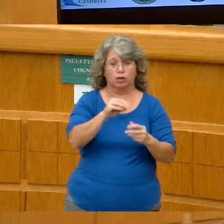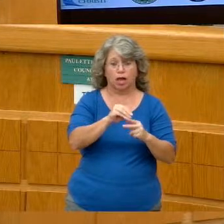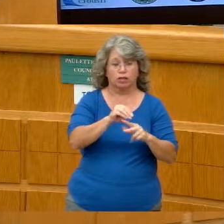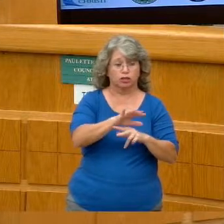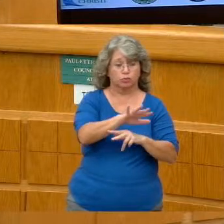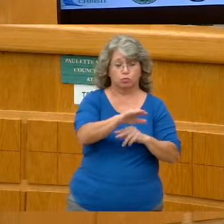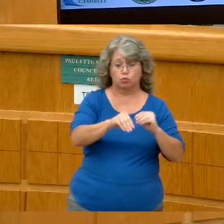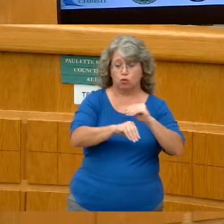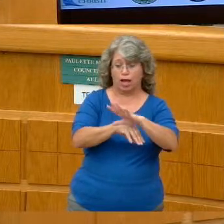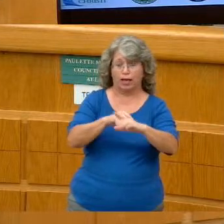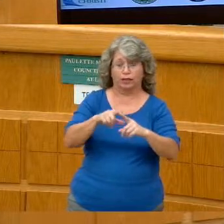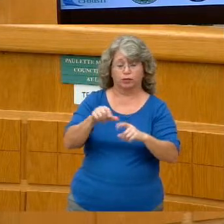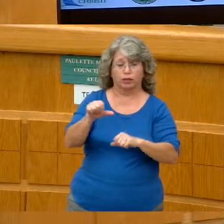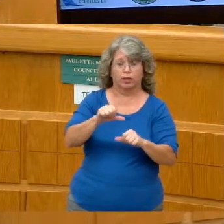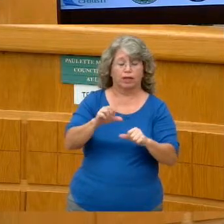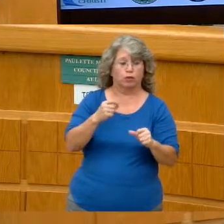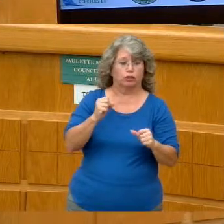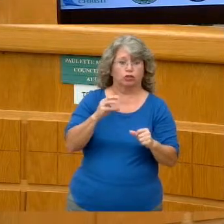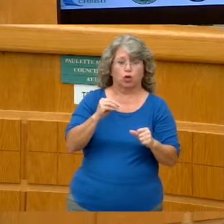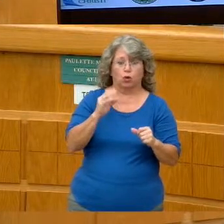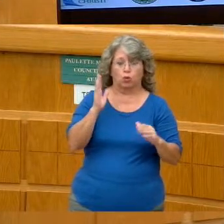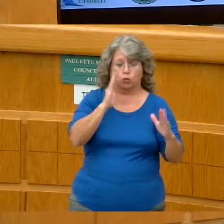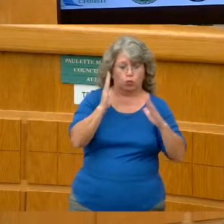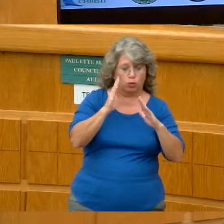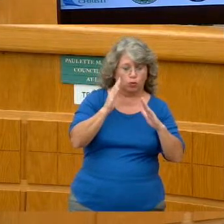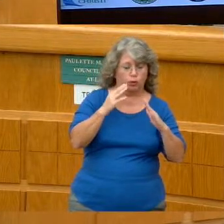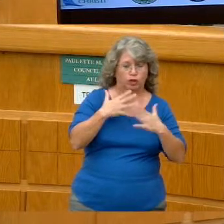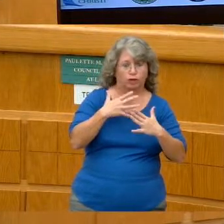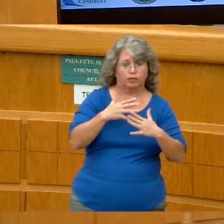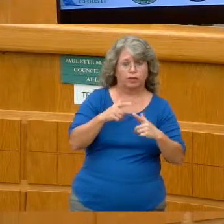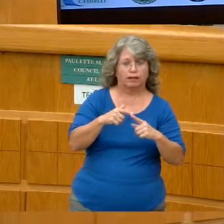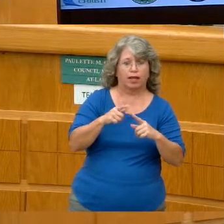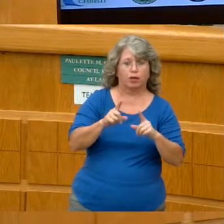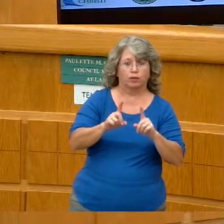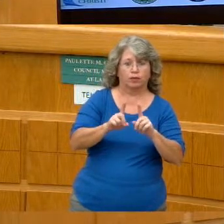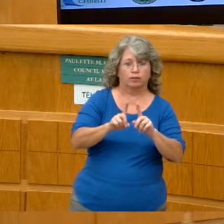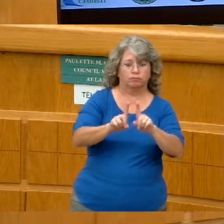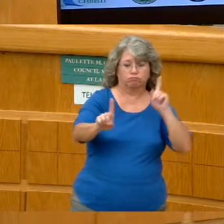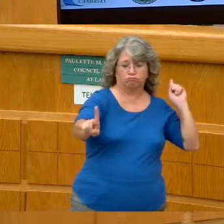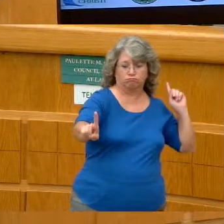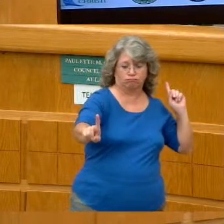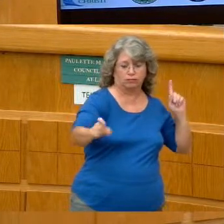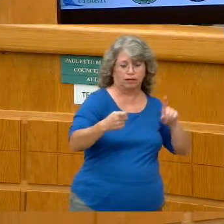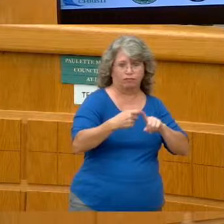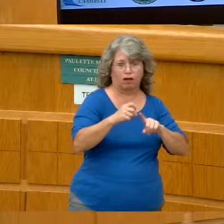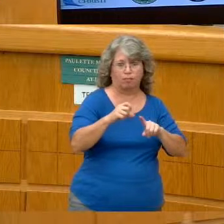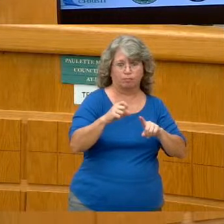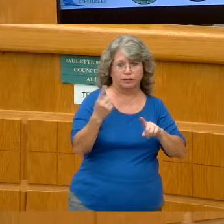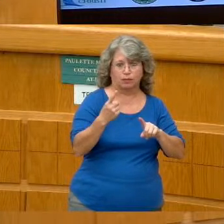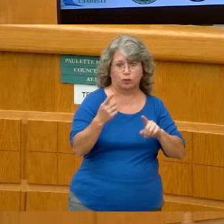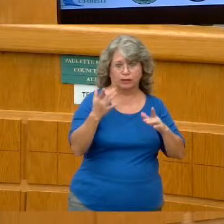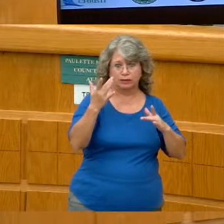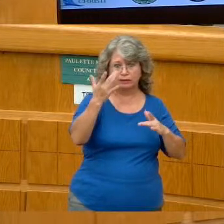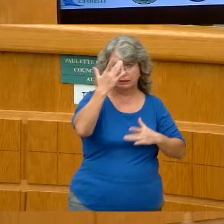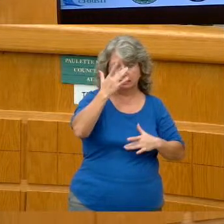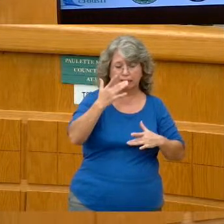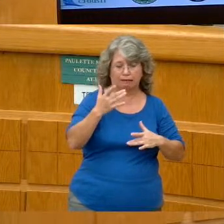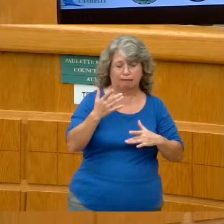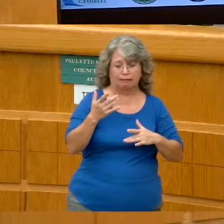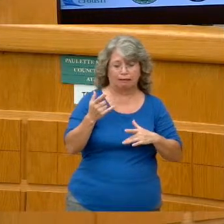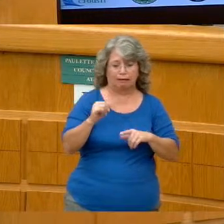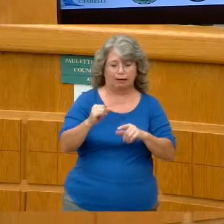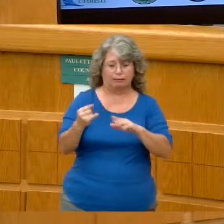making sure that they stayed completely separated from the other family members. They tried not to share a restroom. They stayed in one